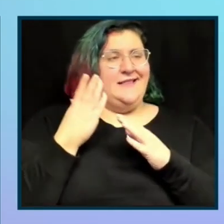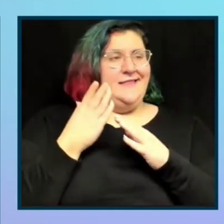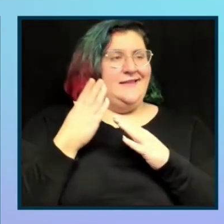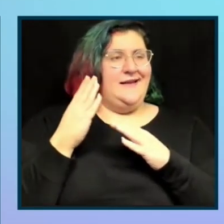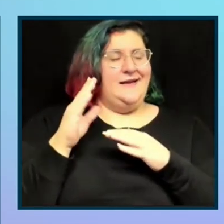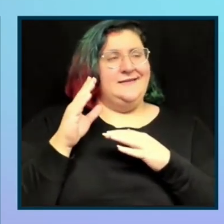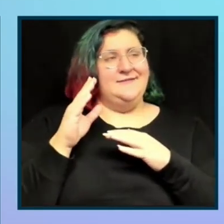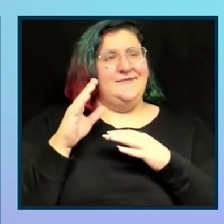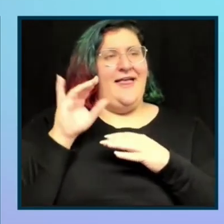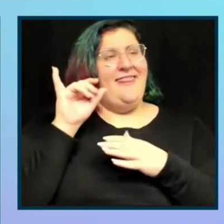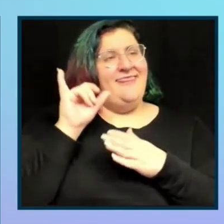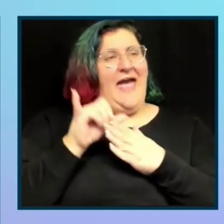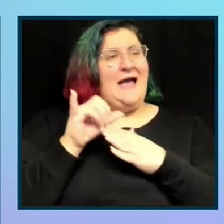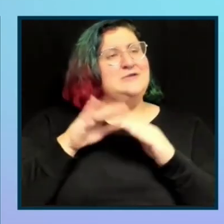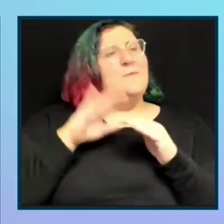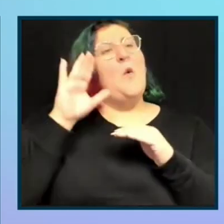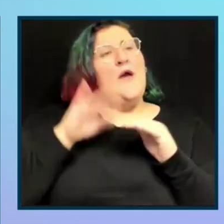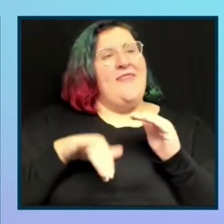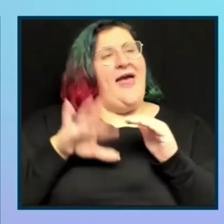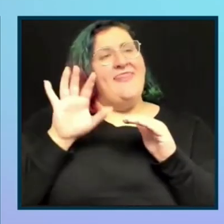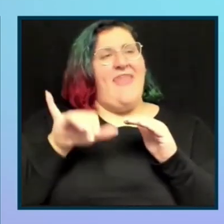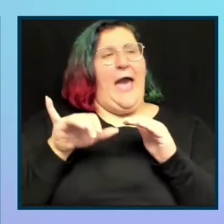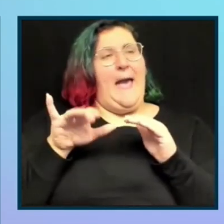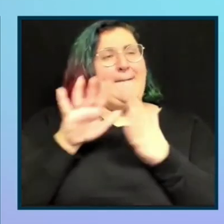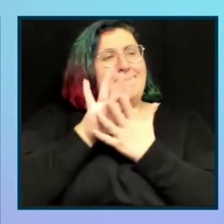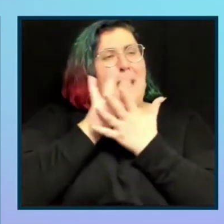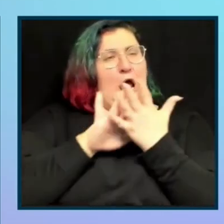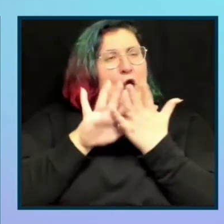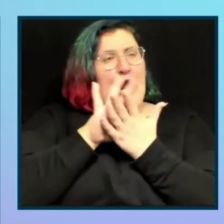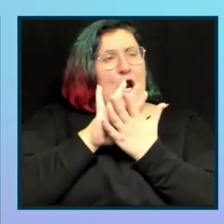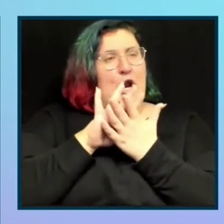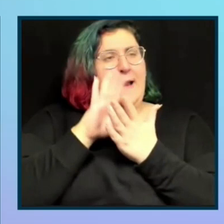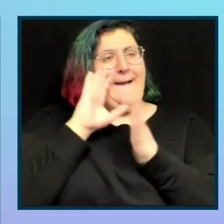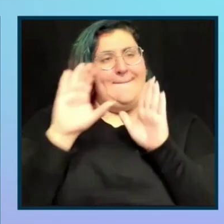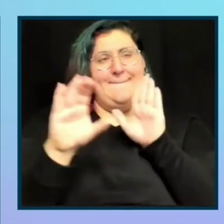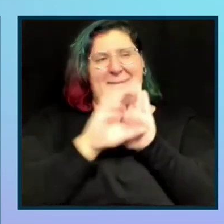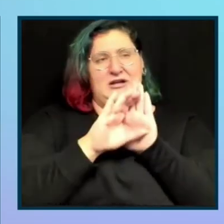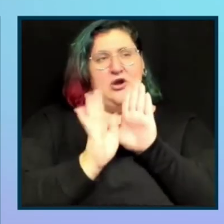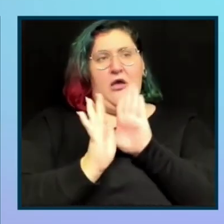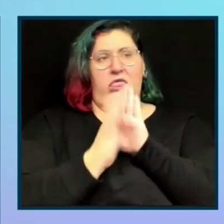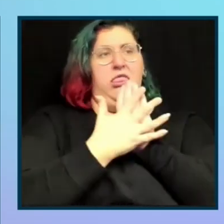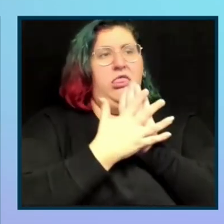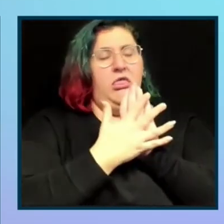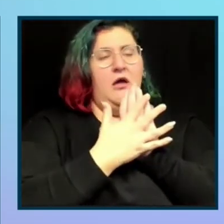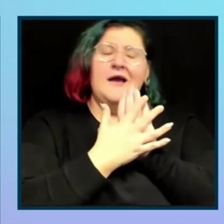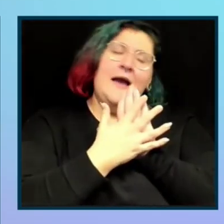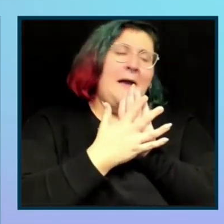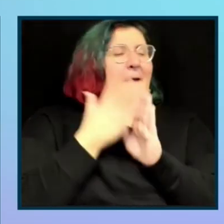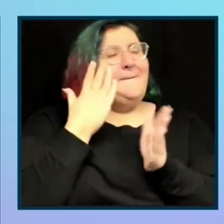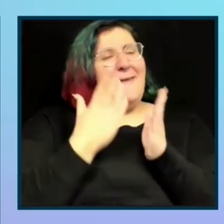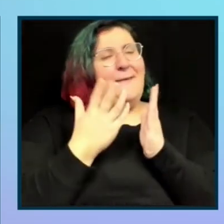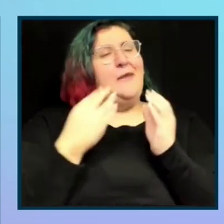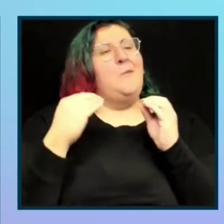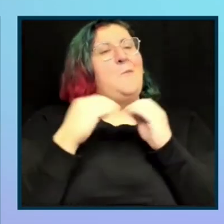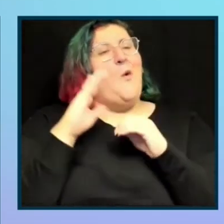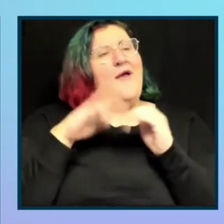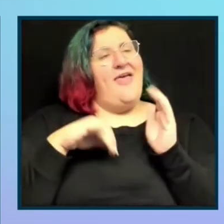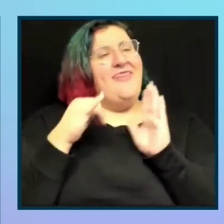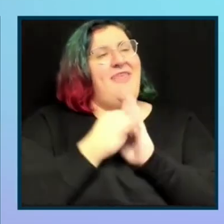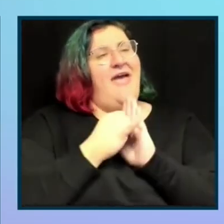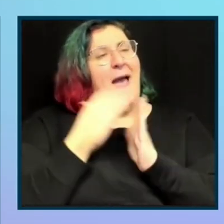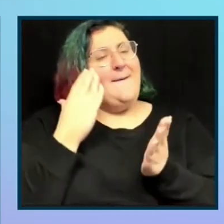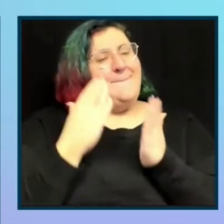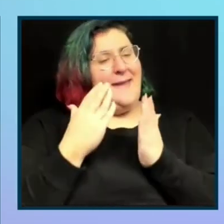visual blur overlay to actually like maybe doing like an asset swap or something, or